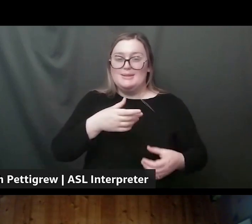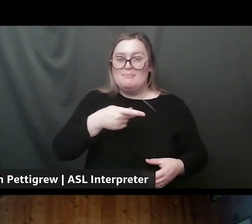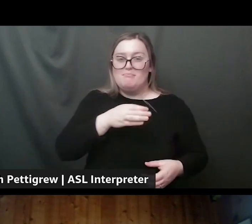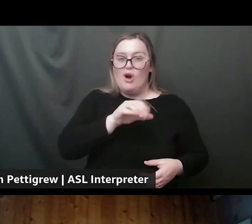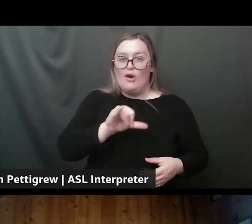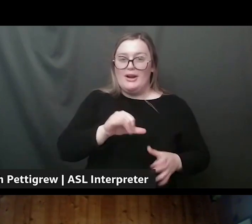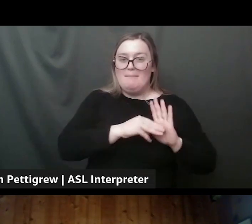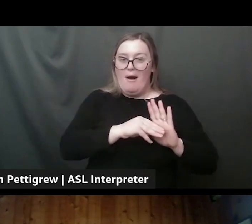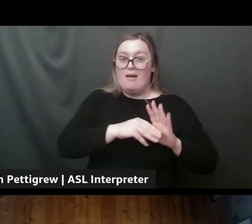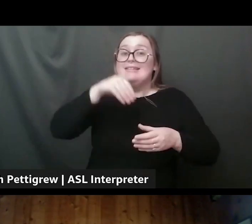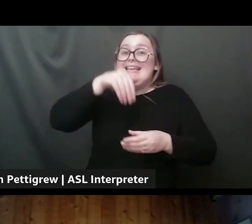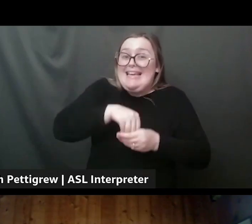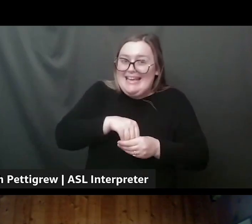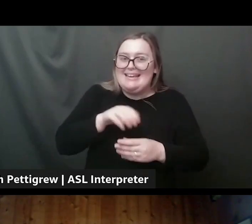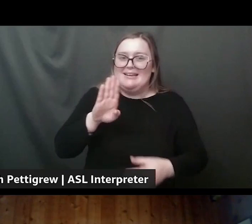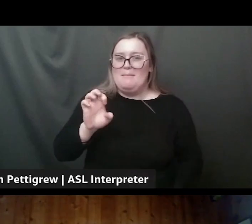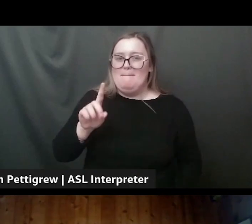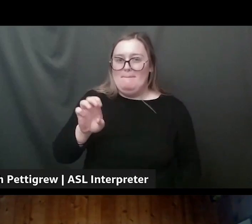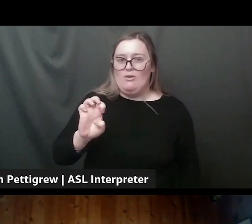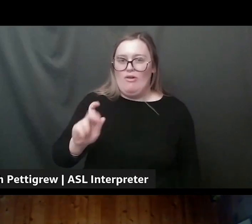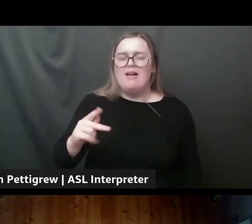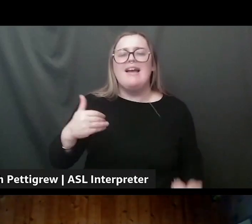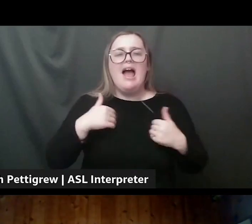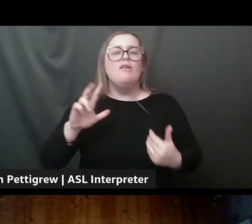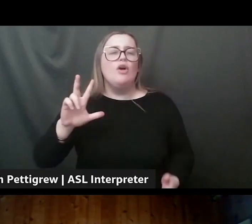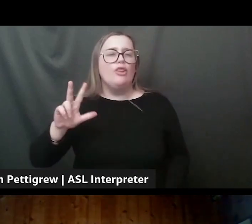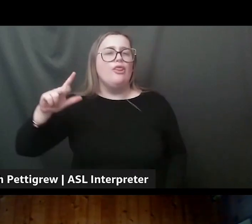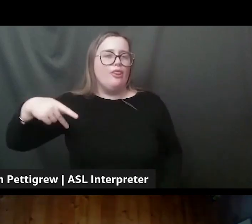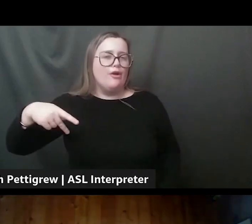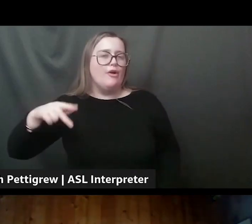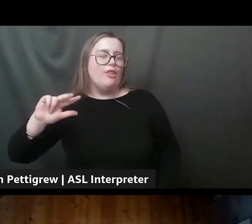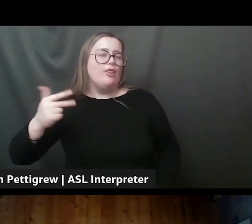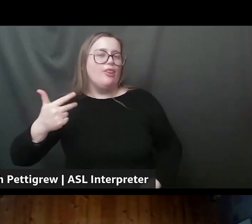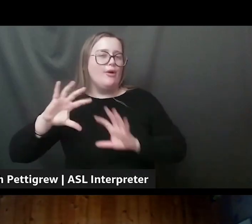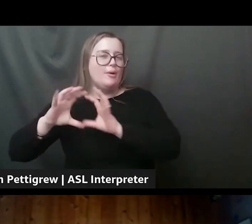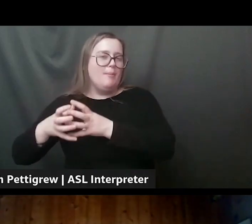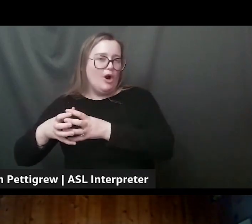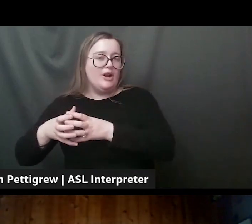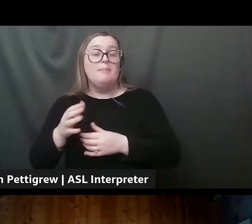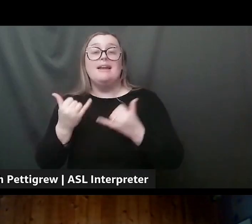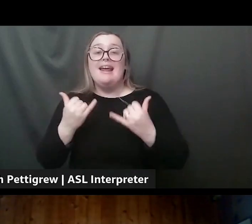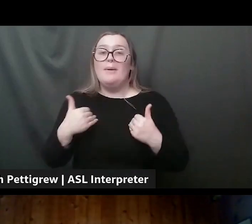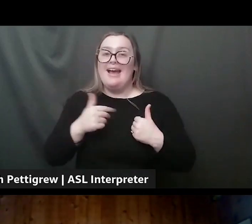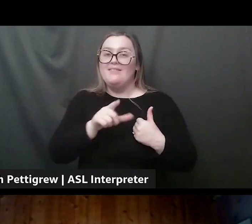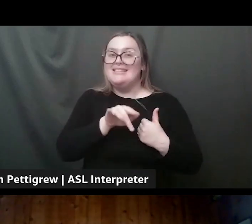Bedrock. We have our third-party models, and now we also have our Amazon Titan models too.